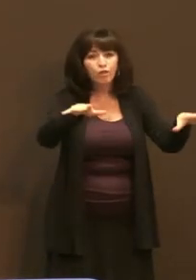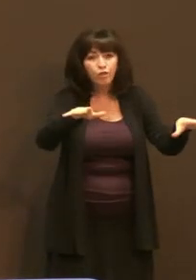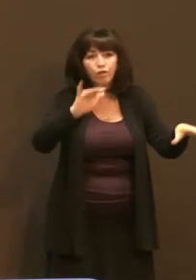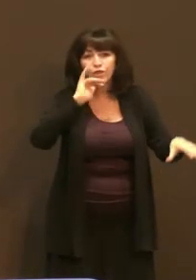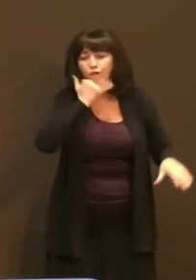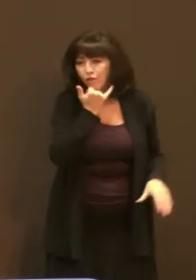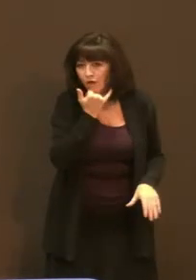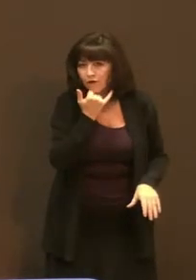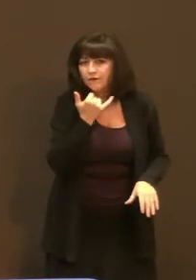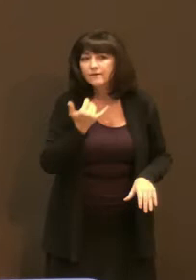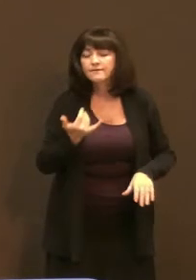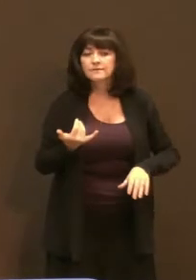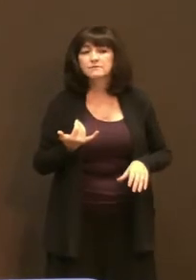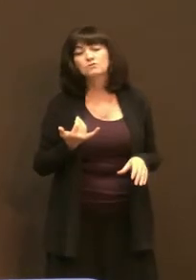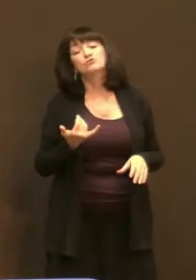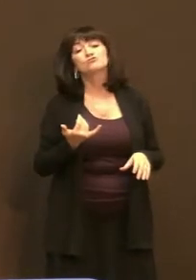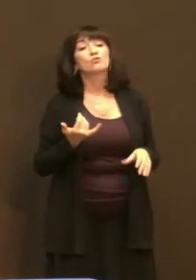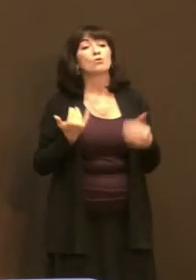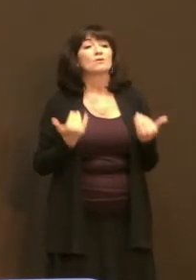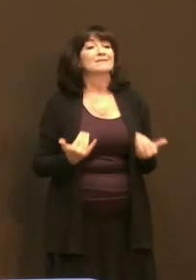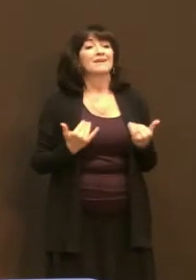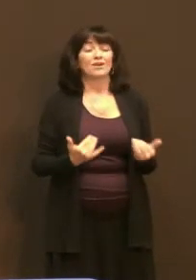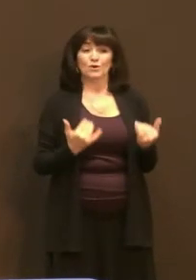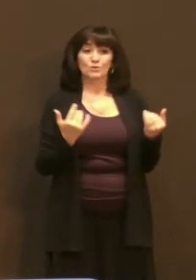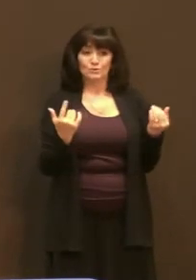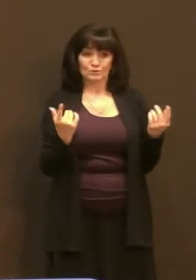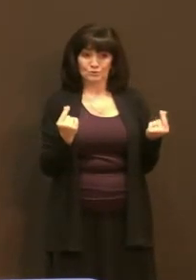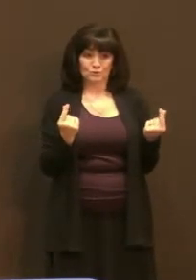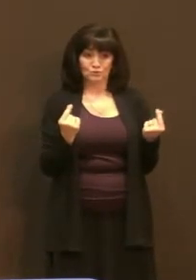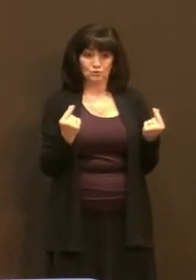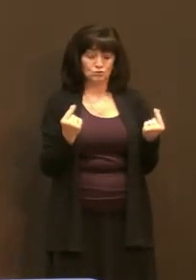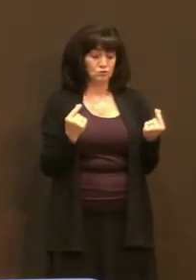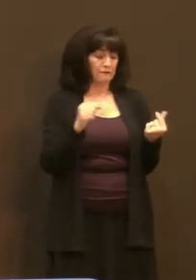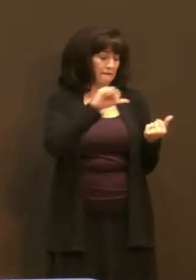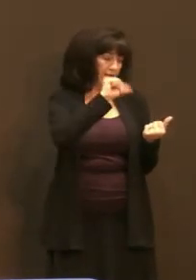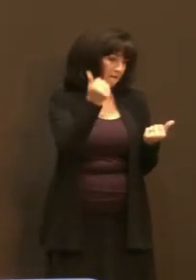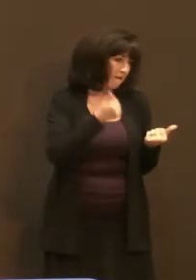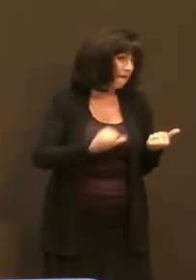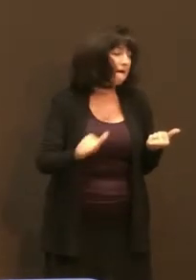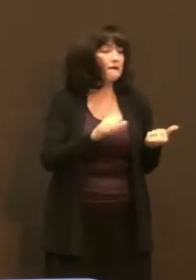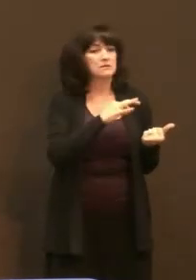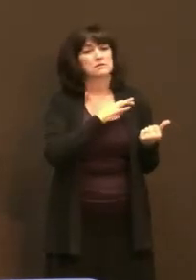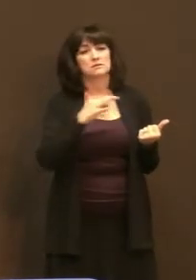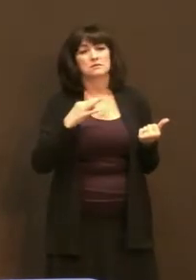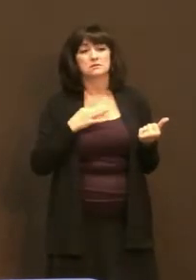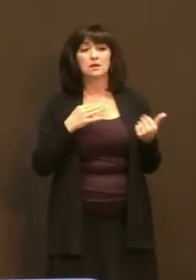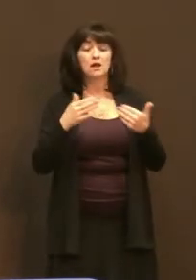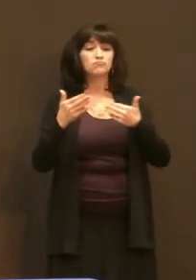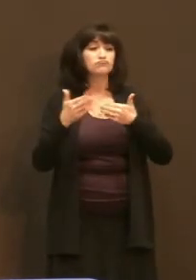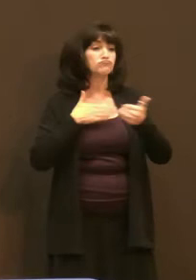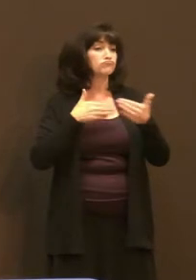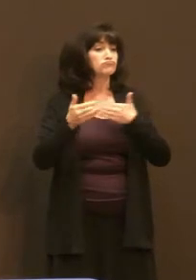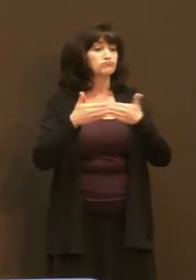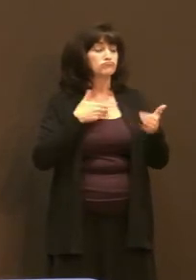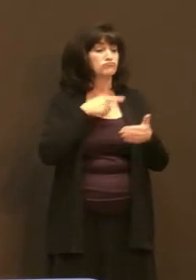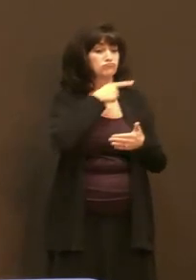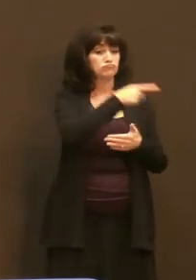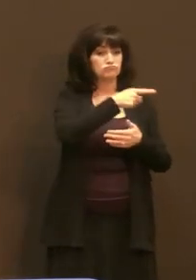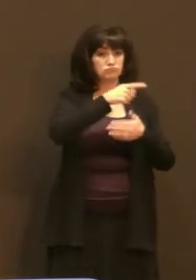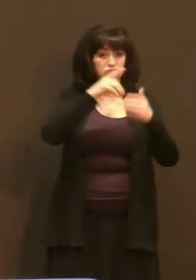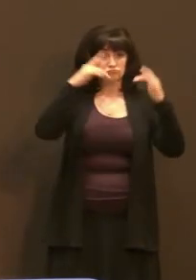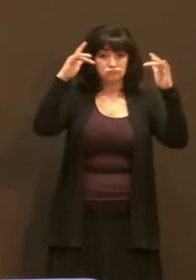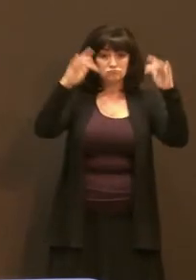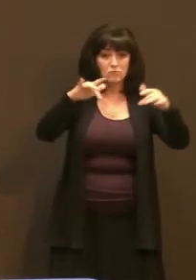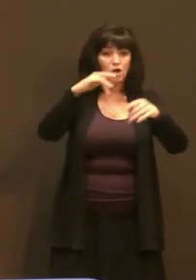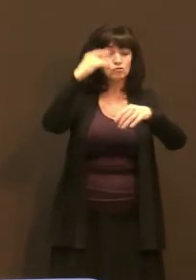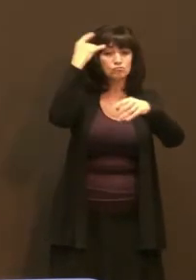the changes that we're making now is any staff member, regardless of whether or not they provide direct care